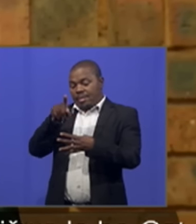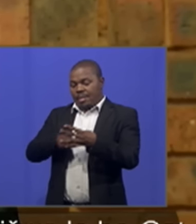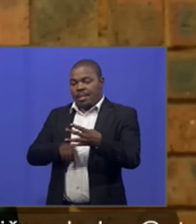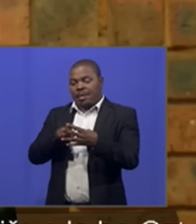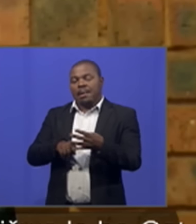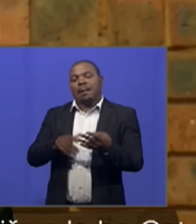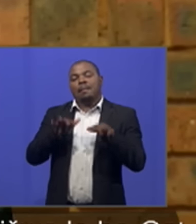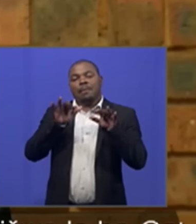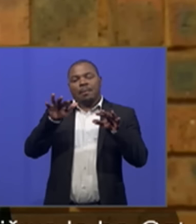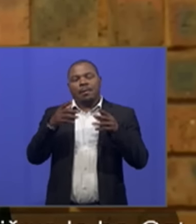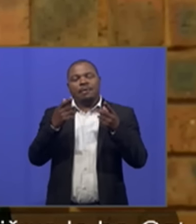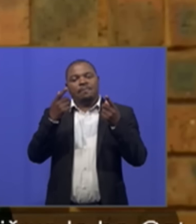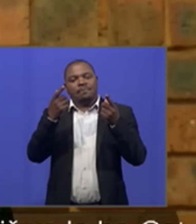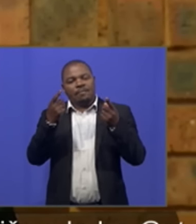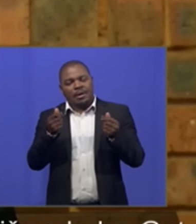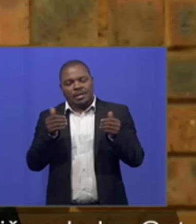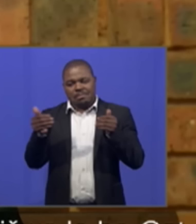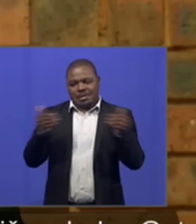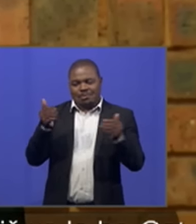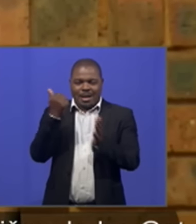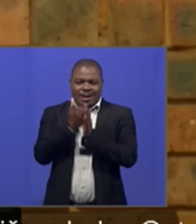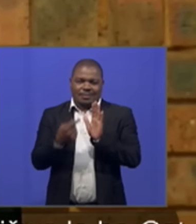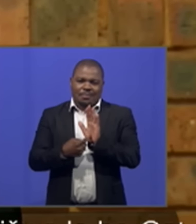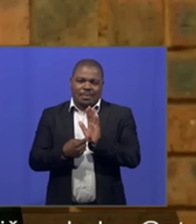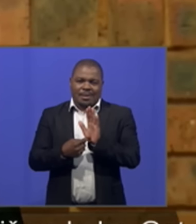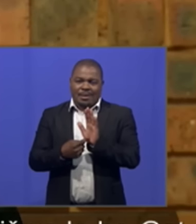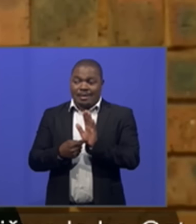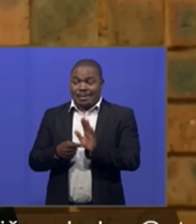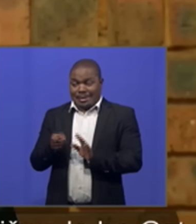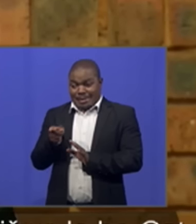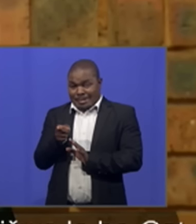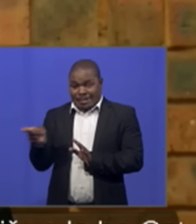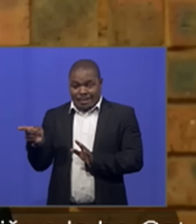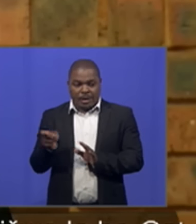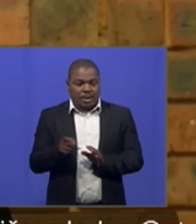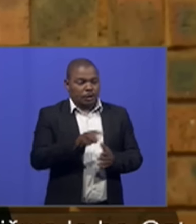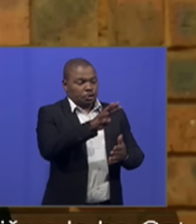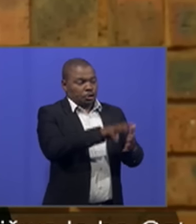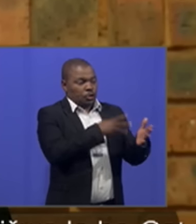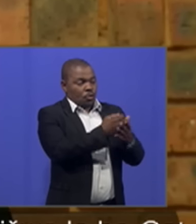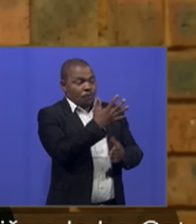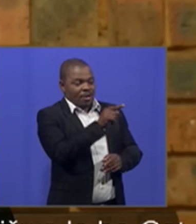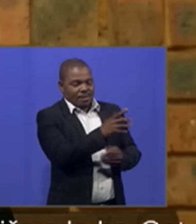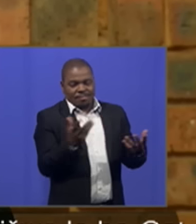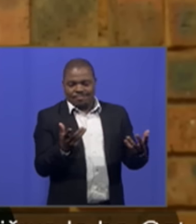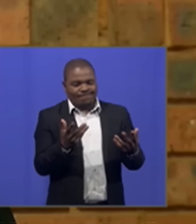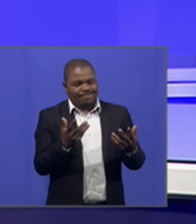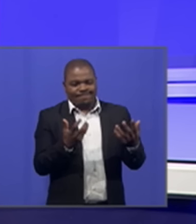Public Finance Management Act, which does not fall within the ambit of Schedule 5.